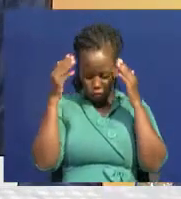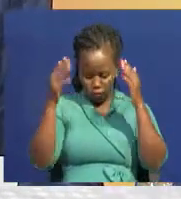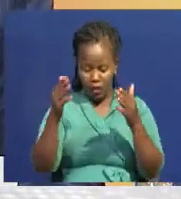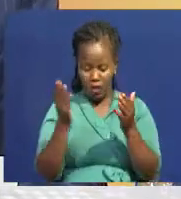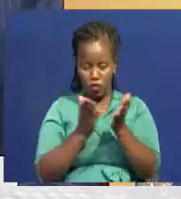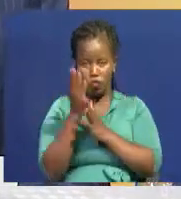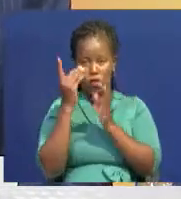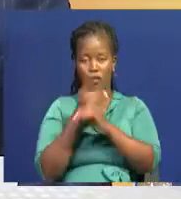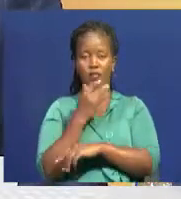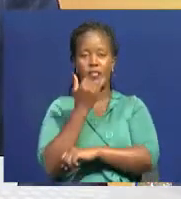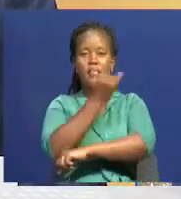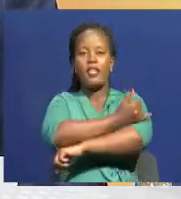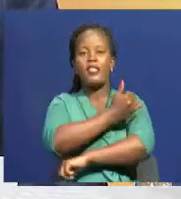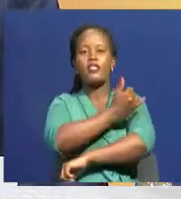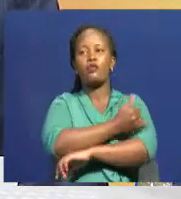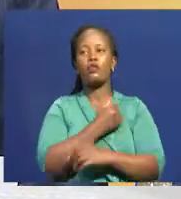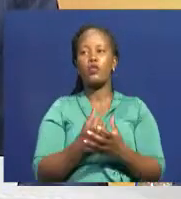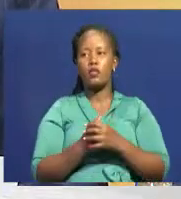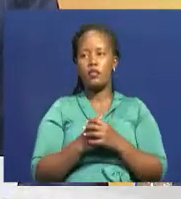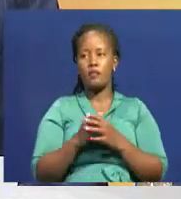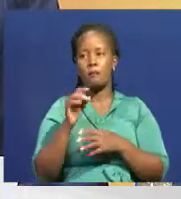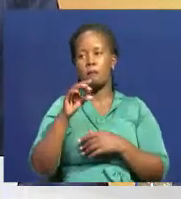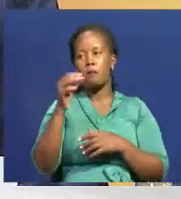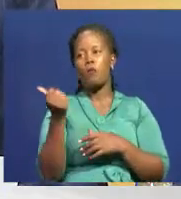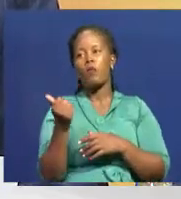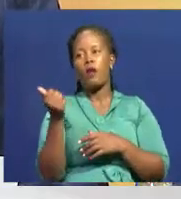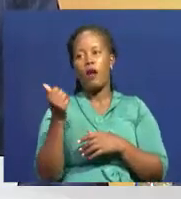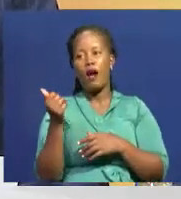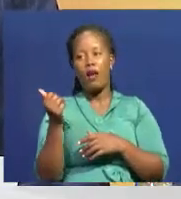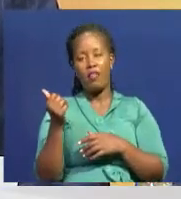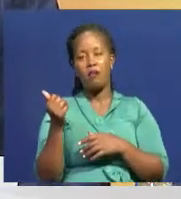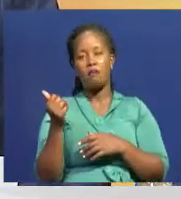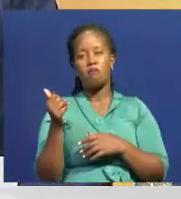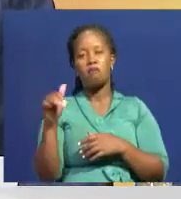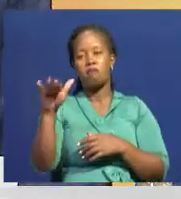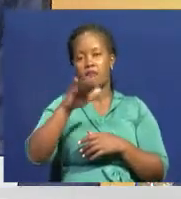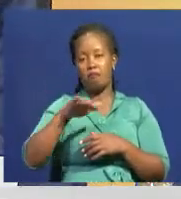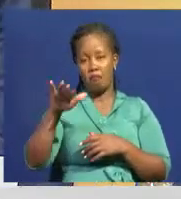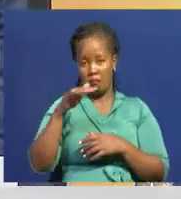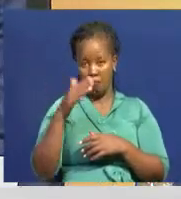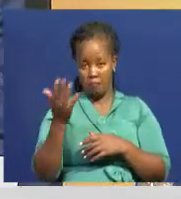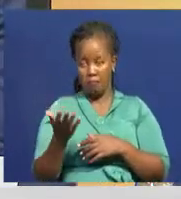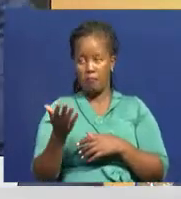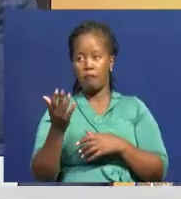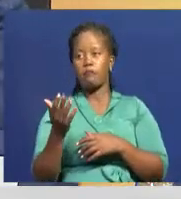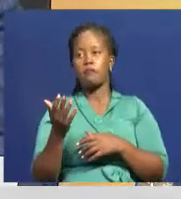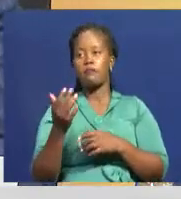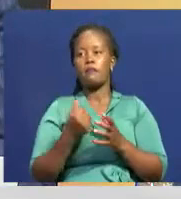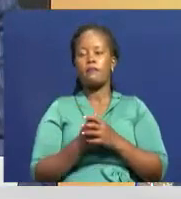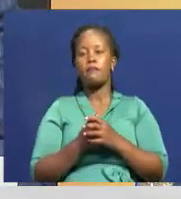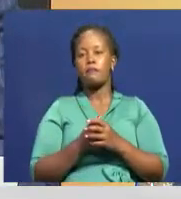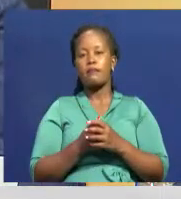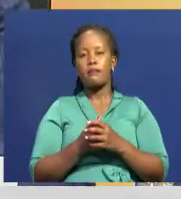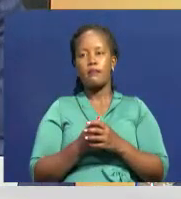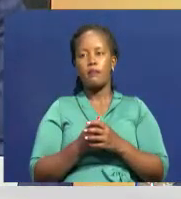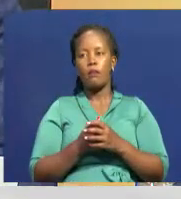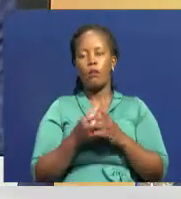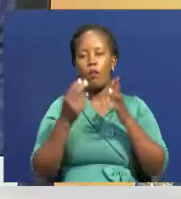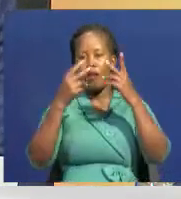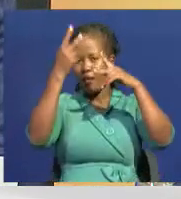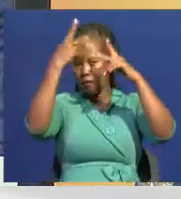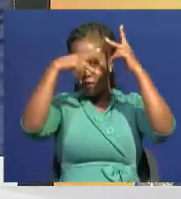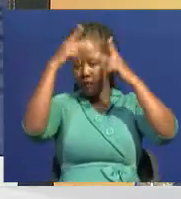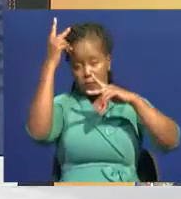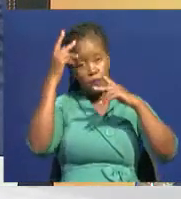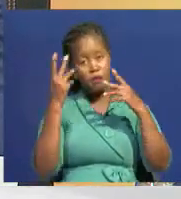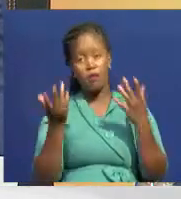agencies. The other bit that I think probably you needed to have touched on is, what about those professionals